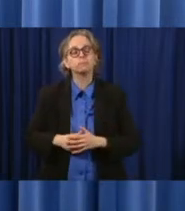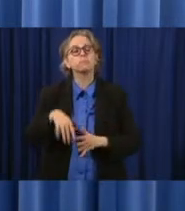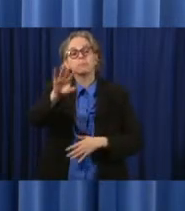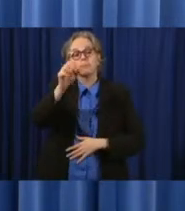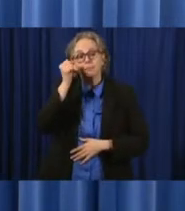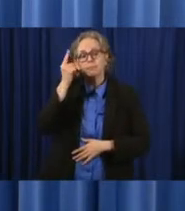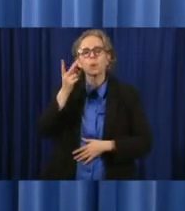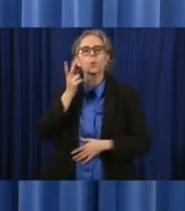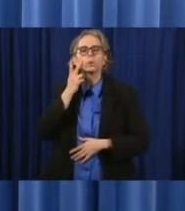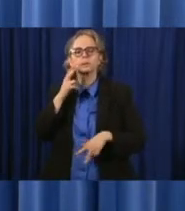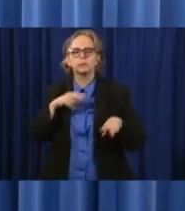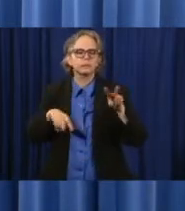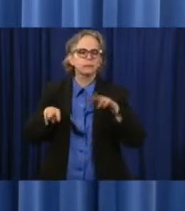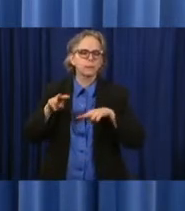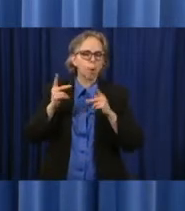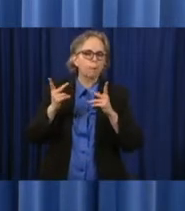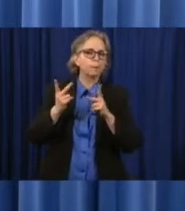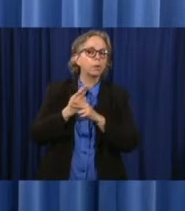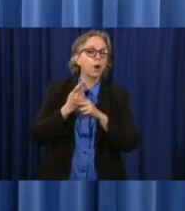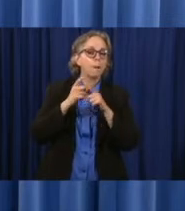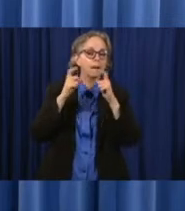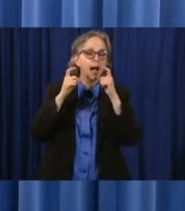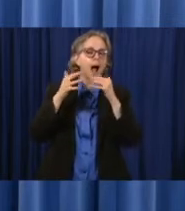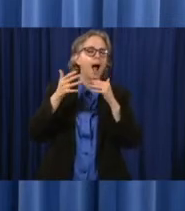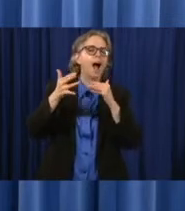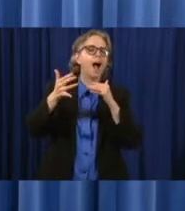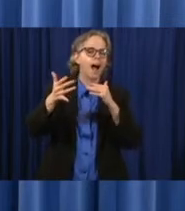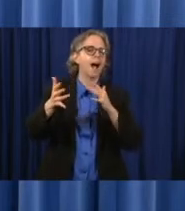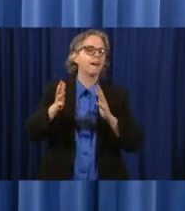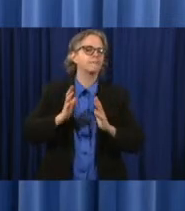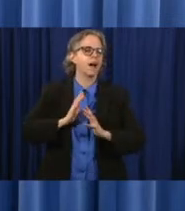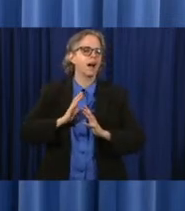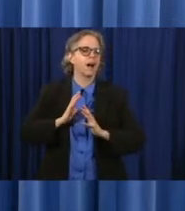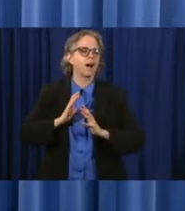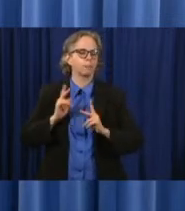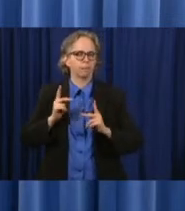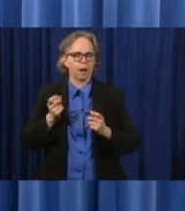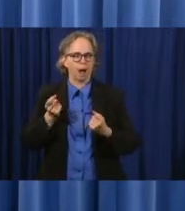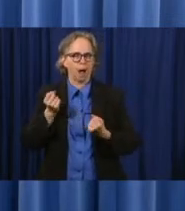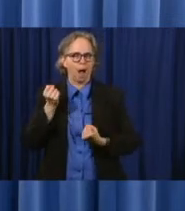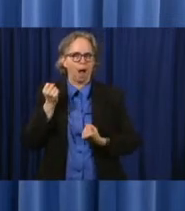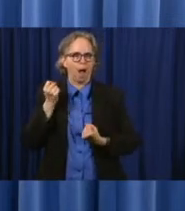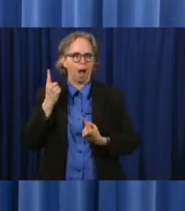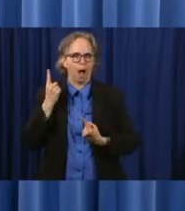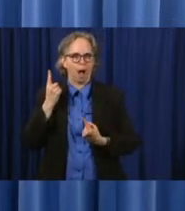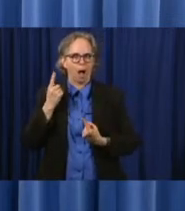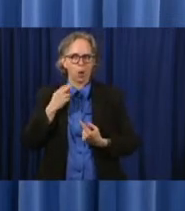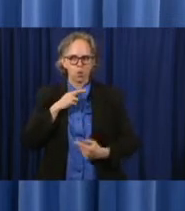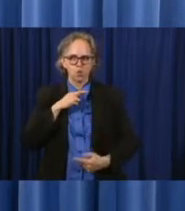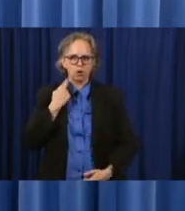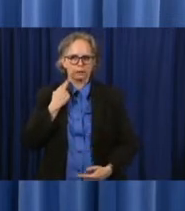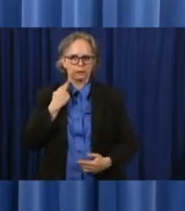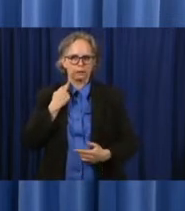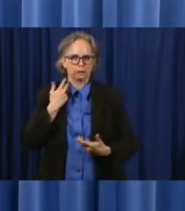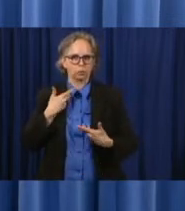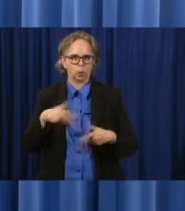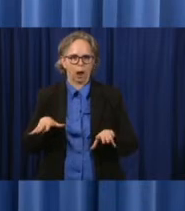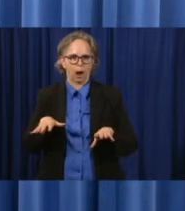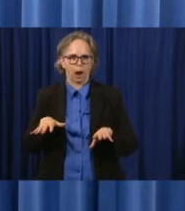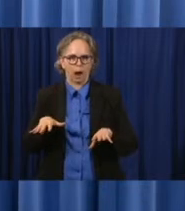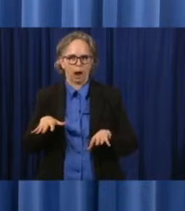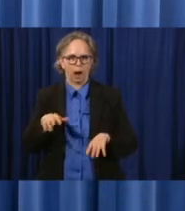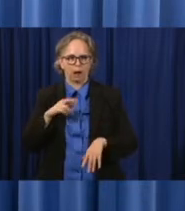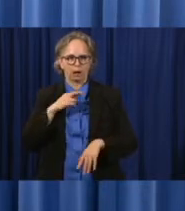wearing these go up as they understand really what's at stake. What's at stake is lives. What's at stake